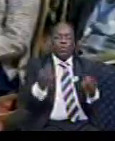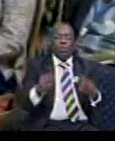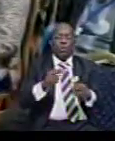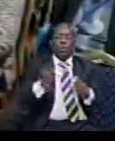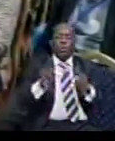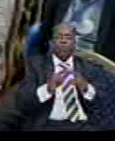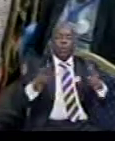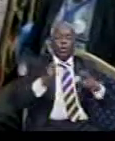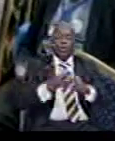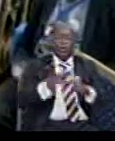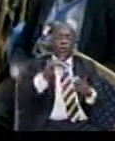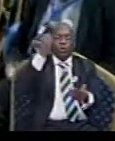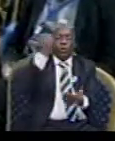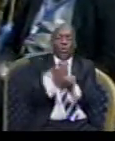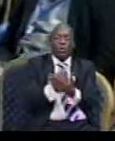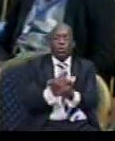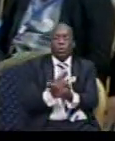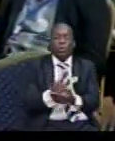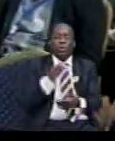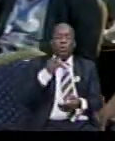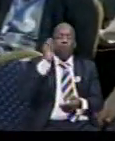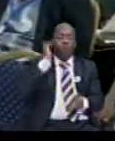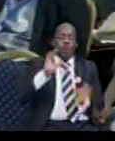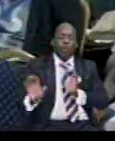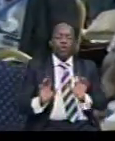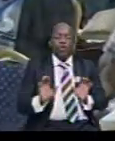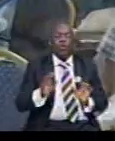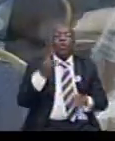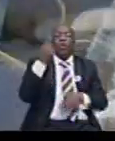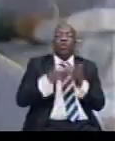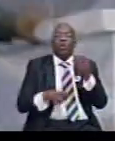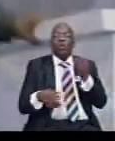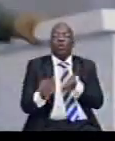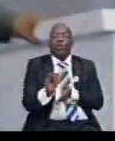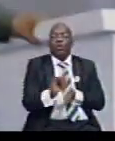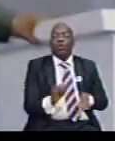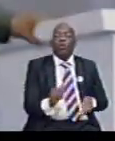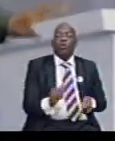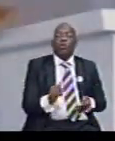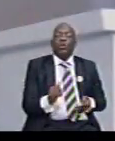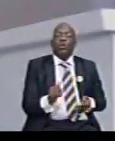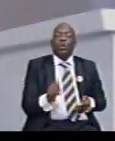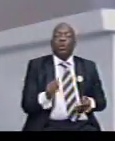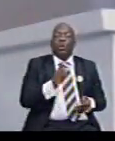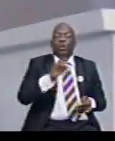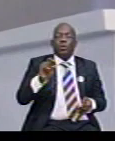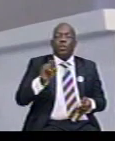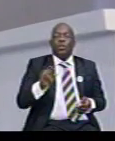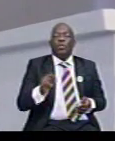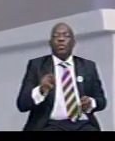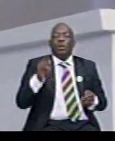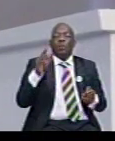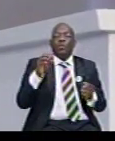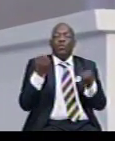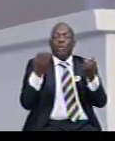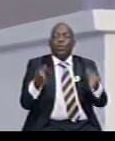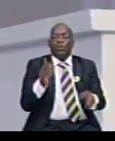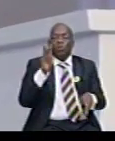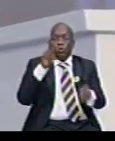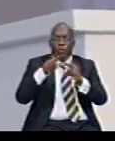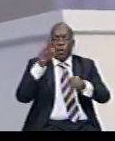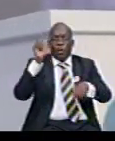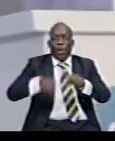you will do what all those hundreds and thousands of false prophets were not able to do. You know the story?